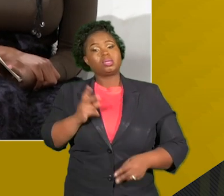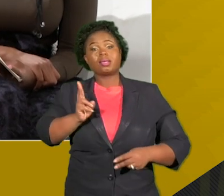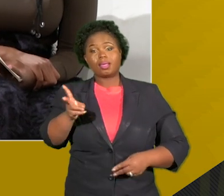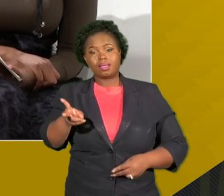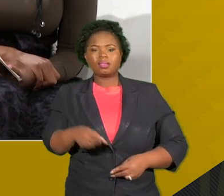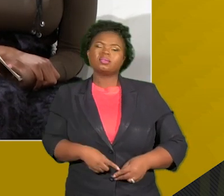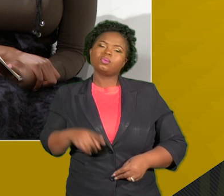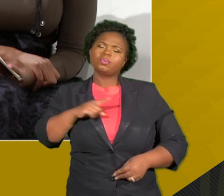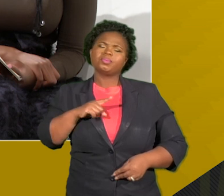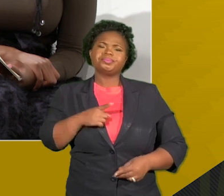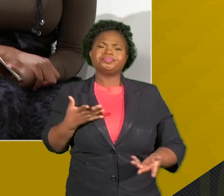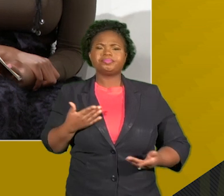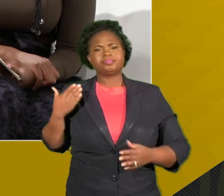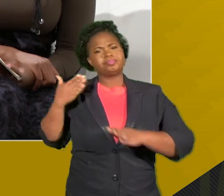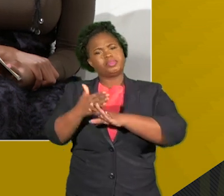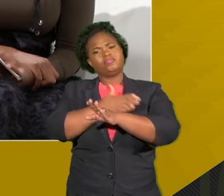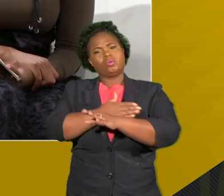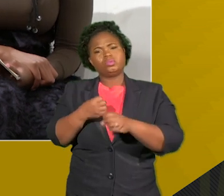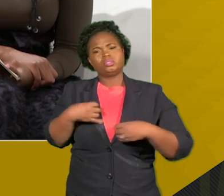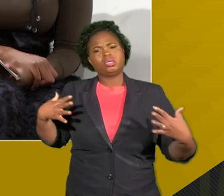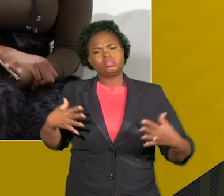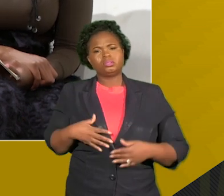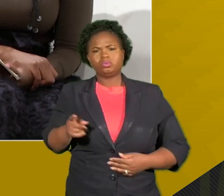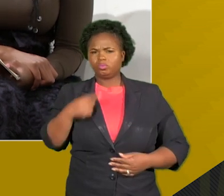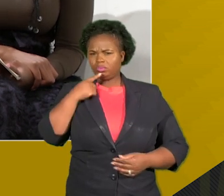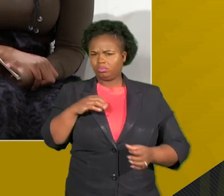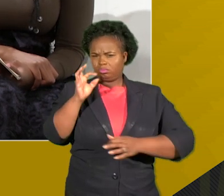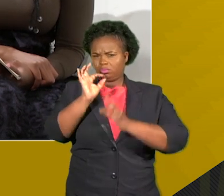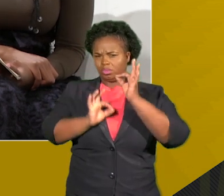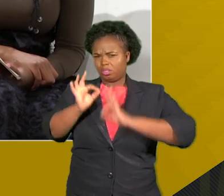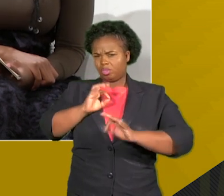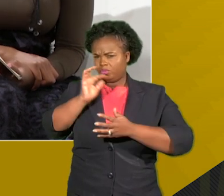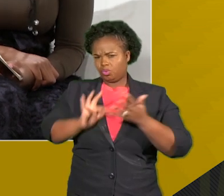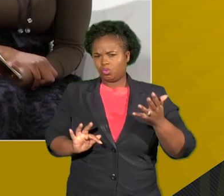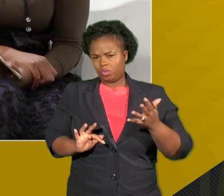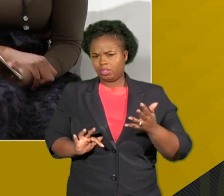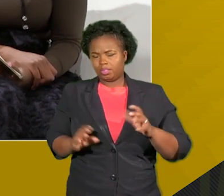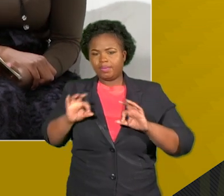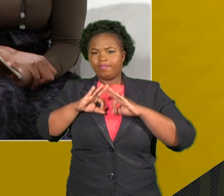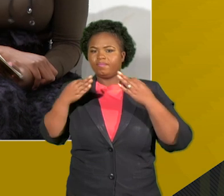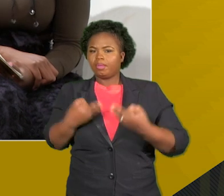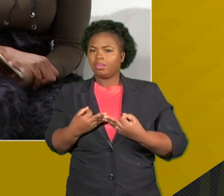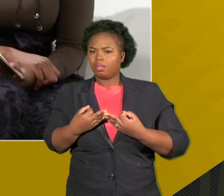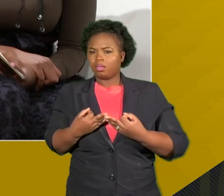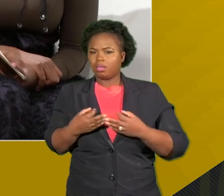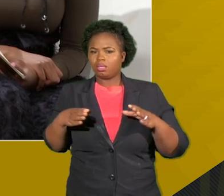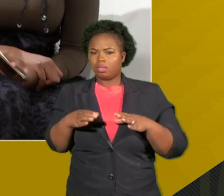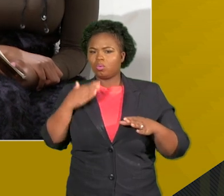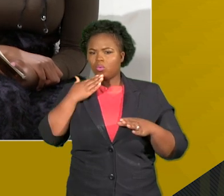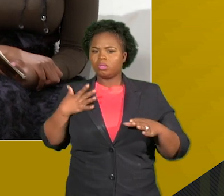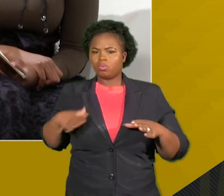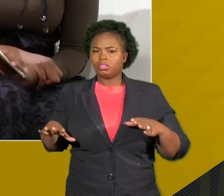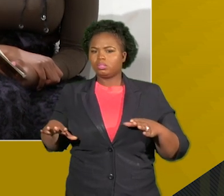top of that, must kulumala off air before Sizalai Moen. Yes. One tell us some story, Uguti, there was a a family ebefuna ukuthi uba